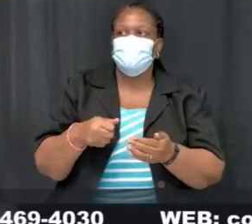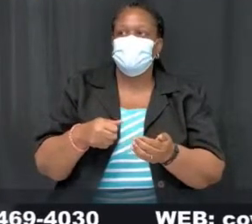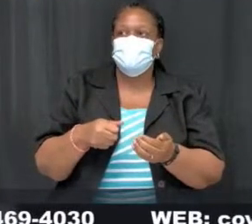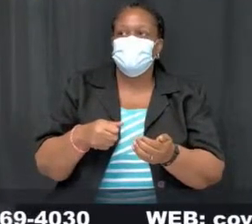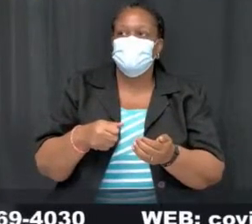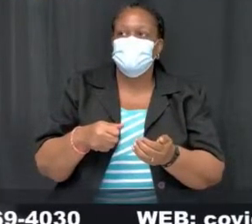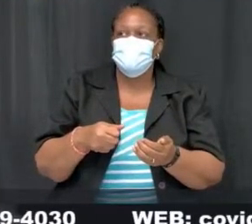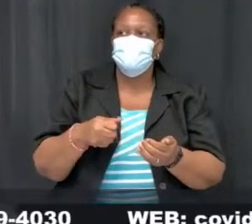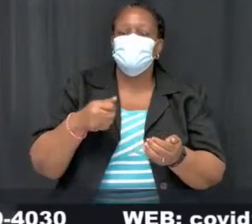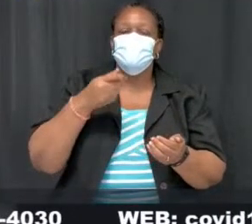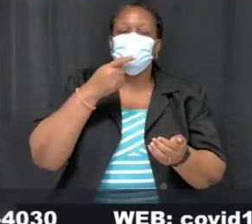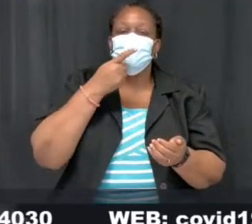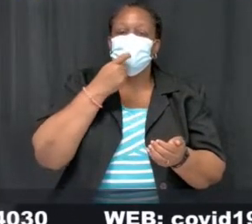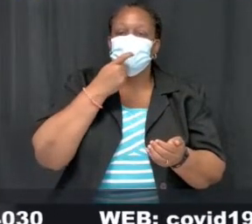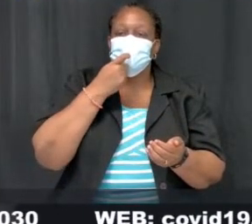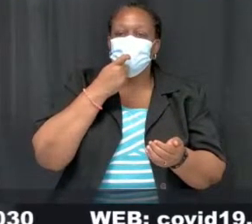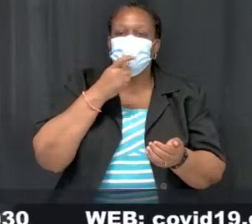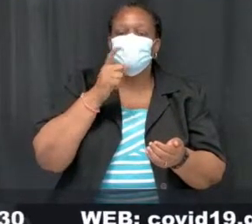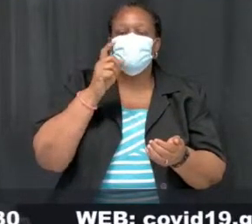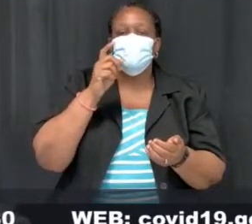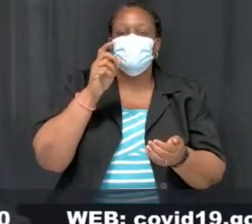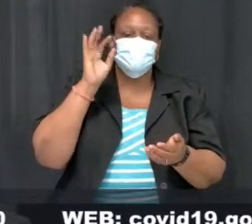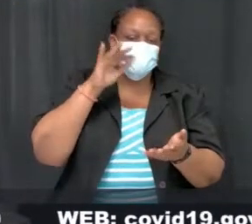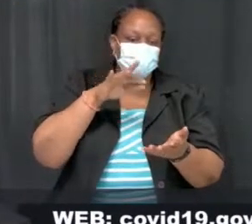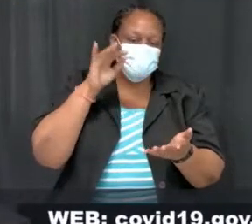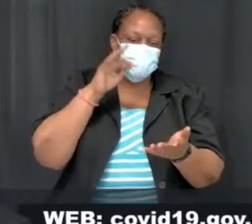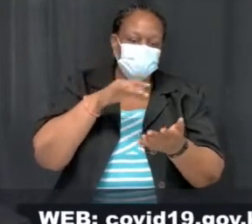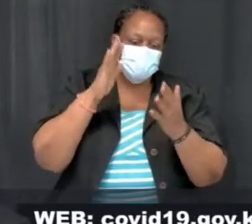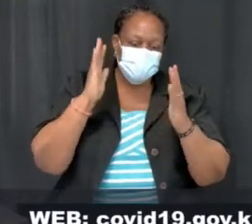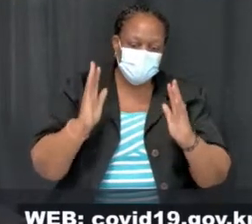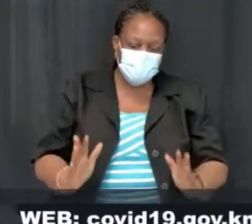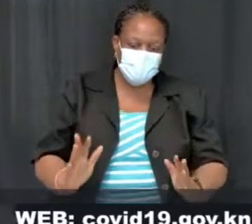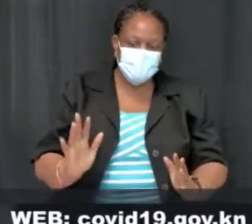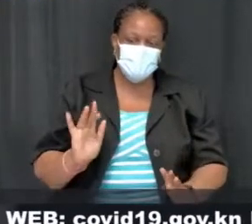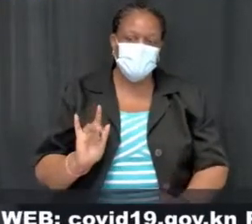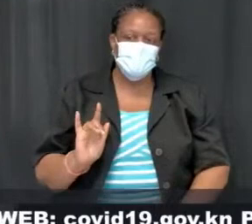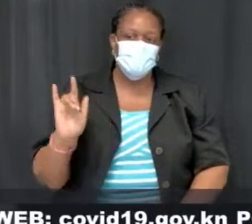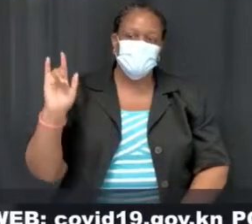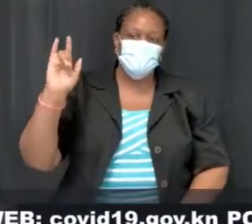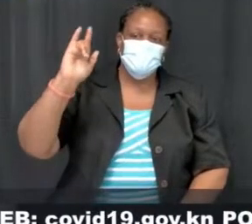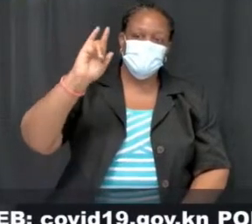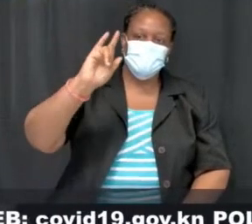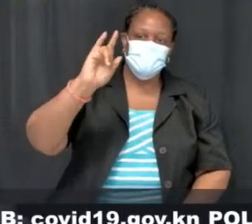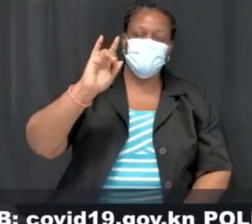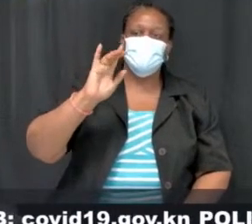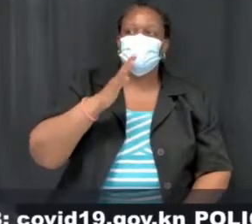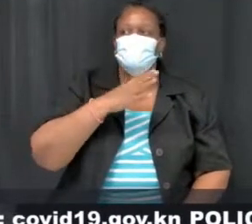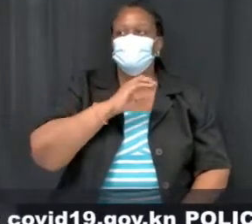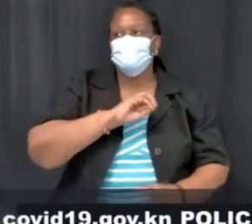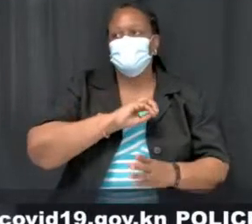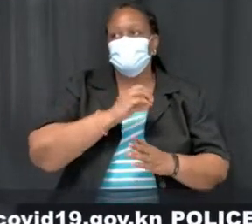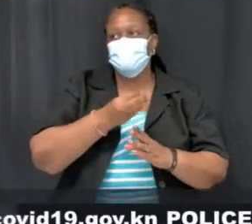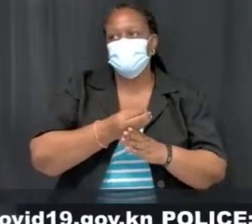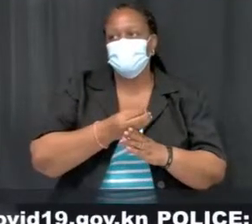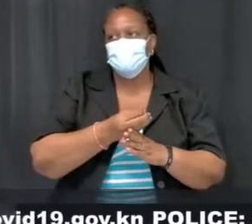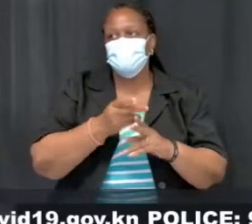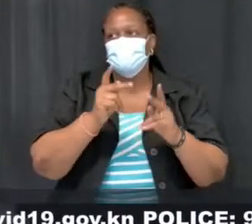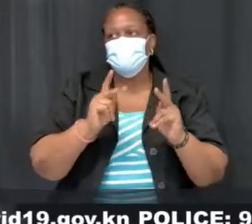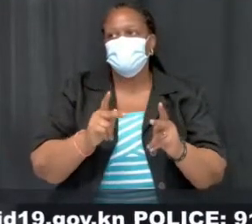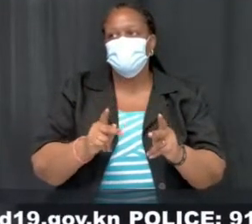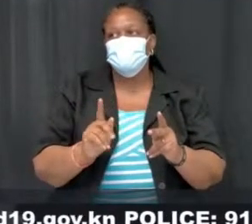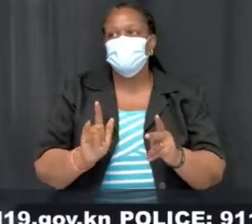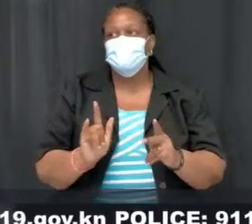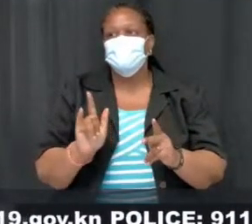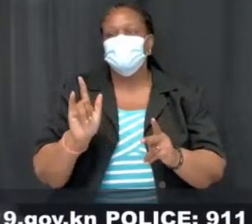to students who are studying abroad and are living in St. Kitts and Nevis, persons who would have traveled overseas